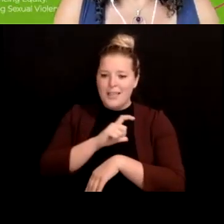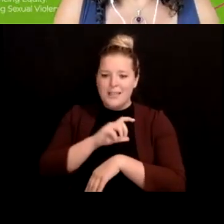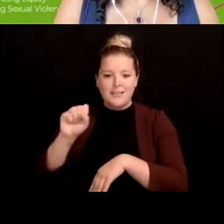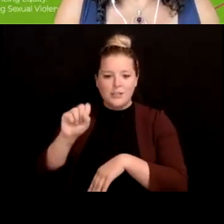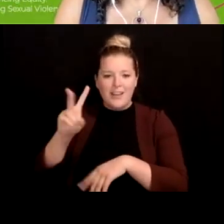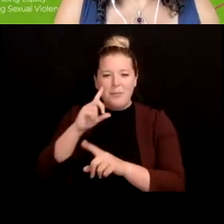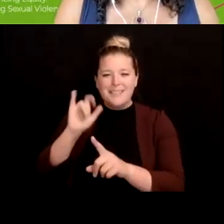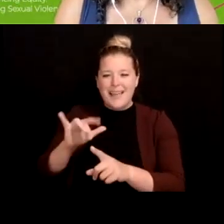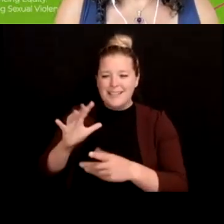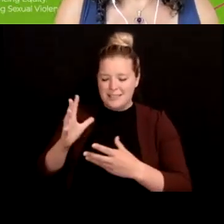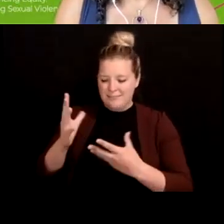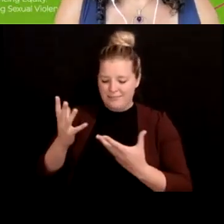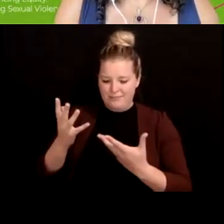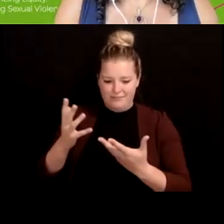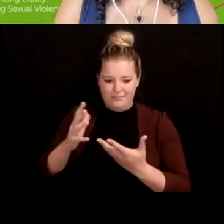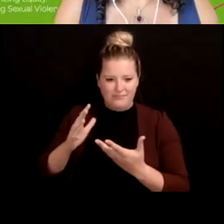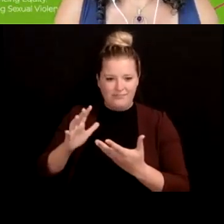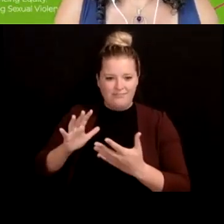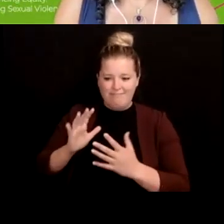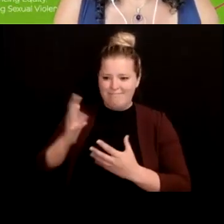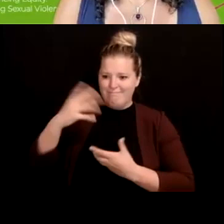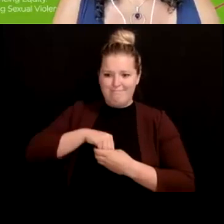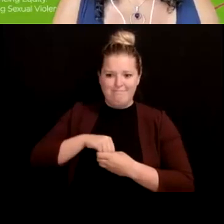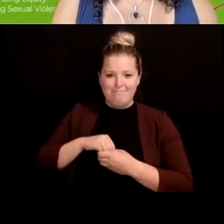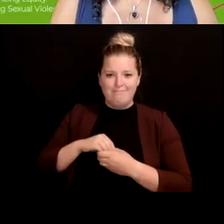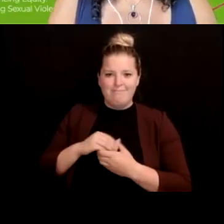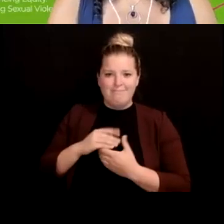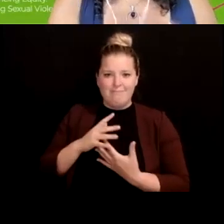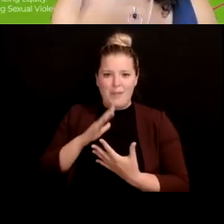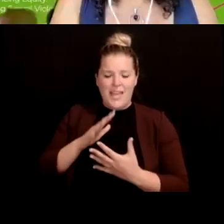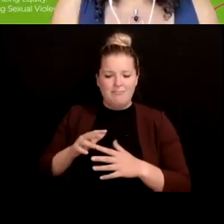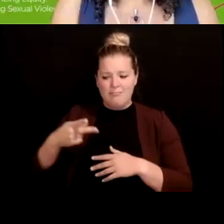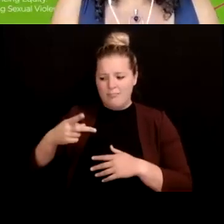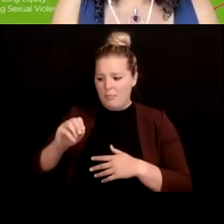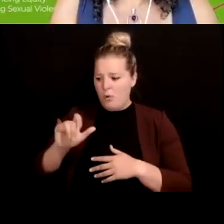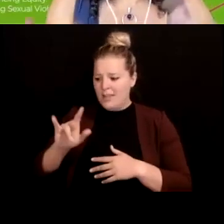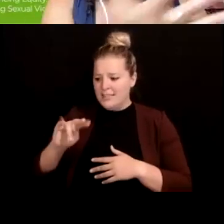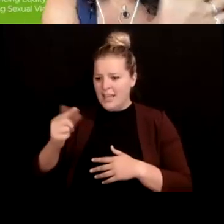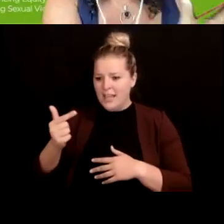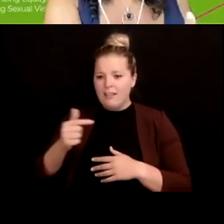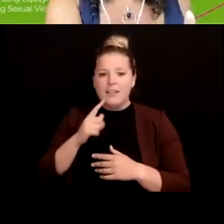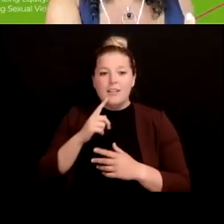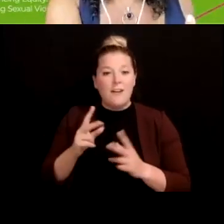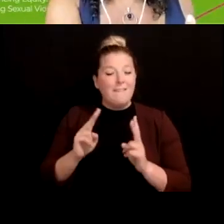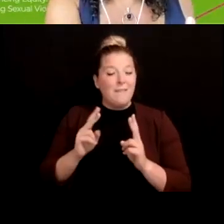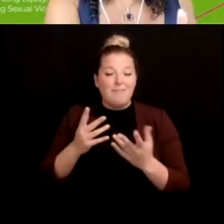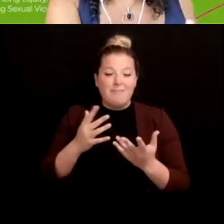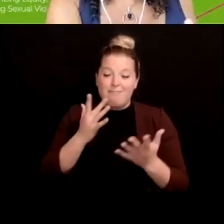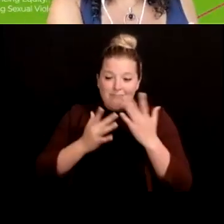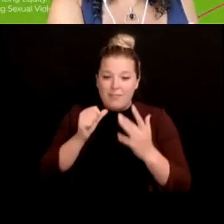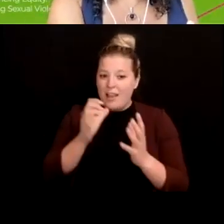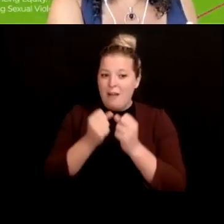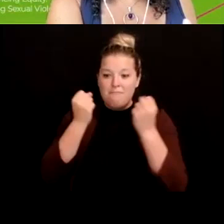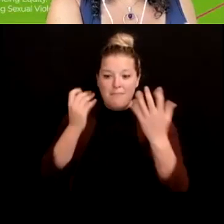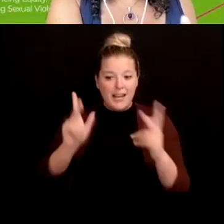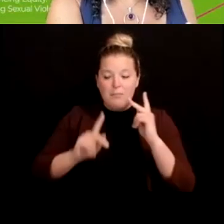to policing in and of itself. So very few folks come forward. Remember that 80% of people who don't ever